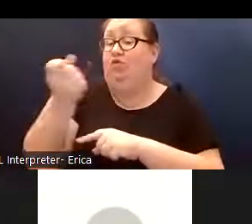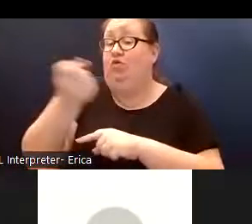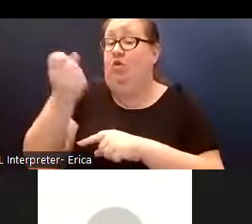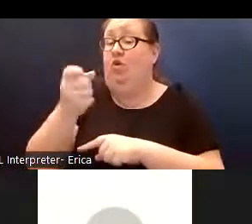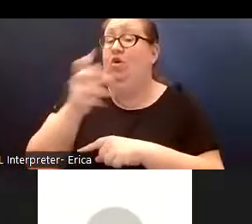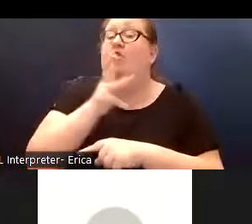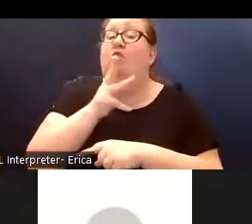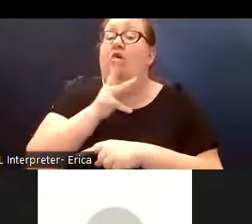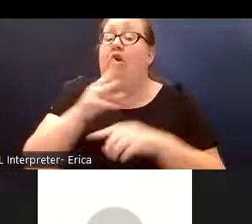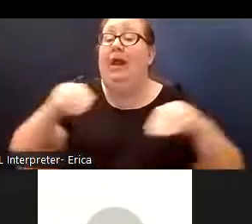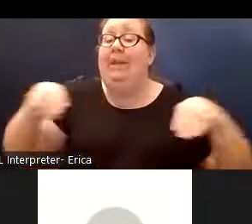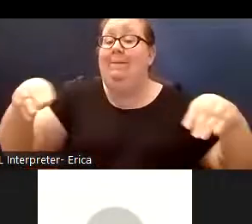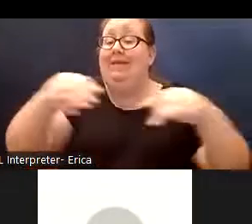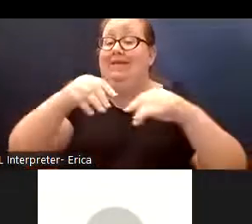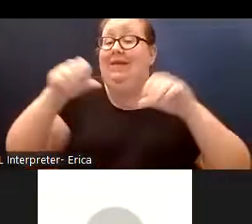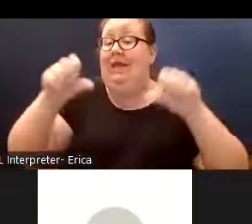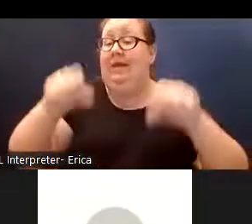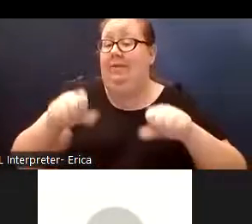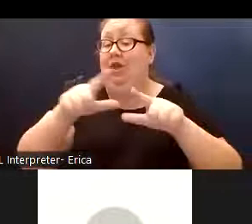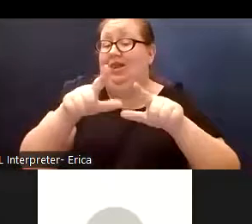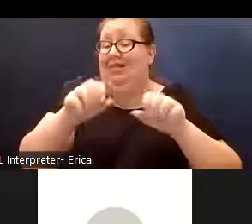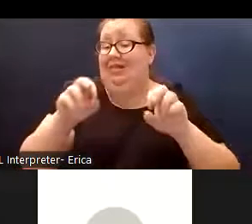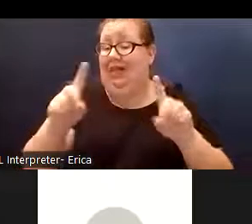seedable land to the flooding.